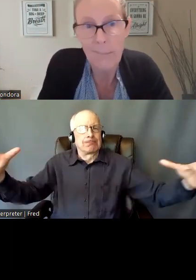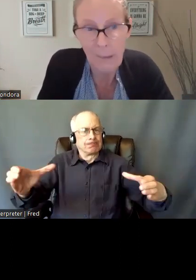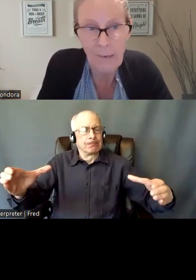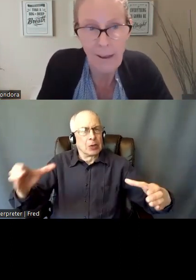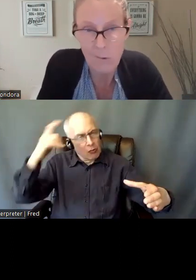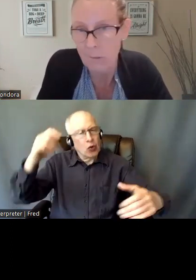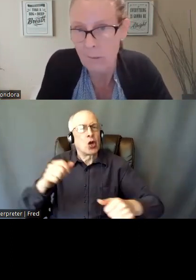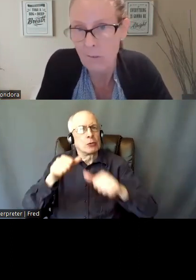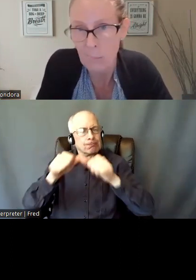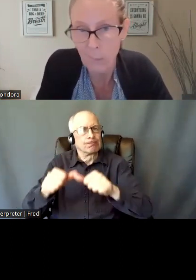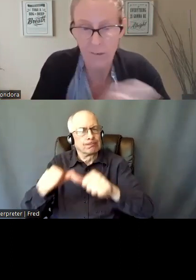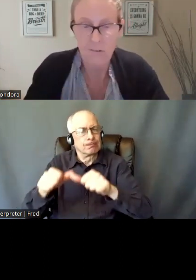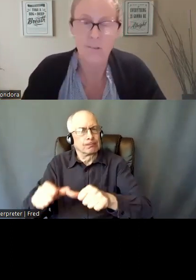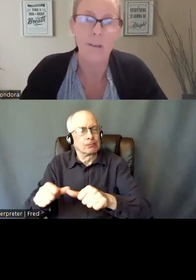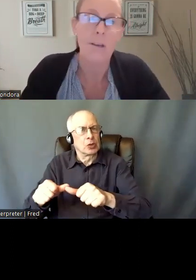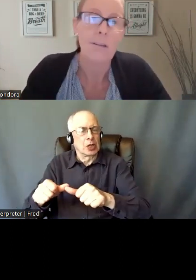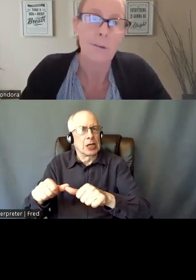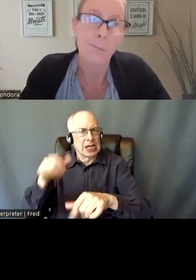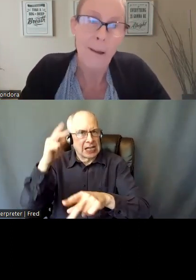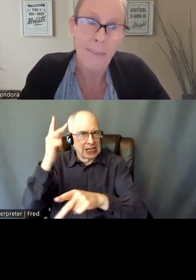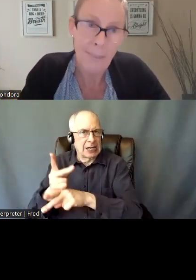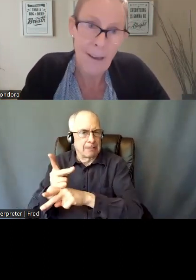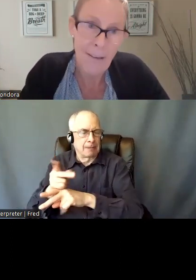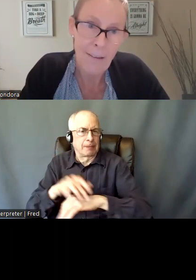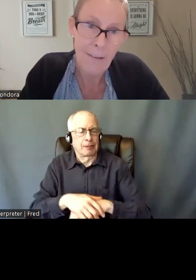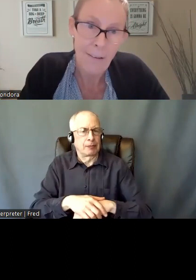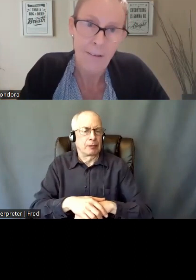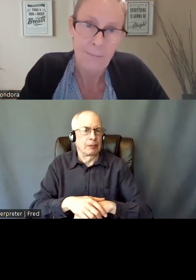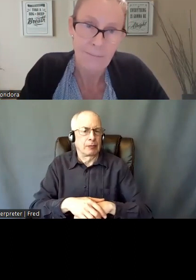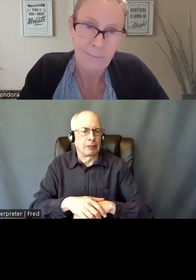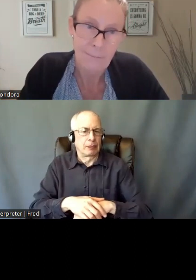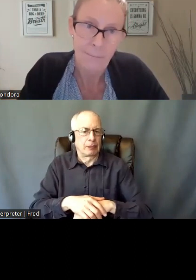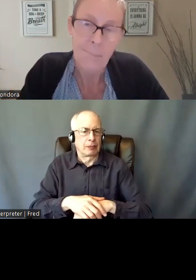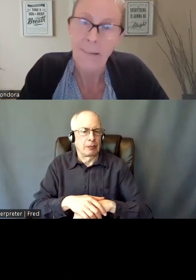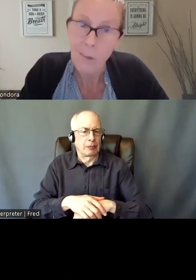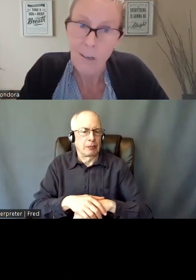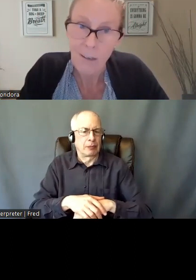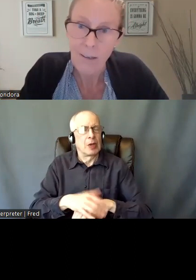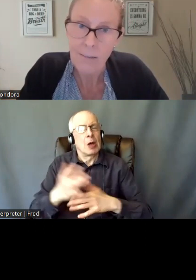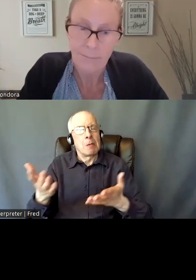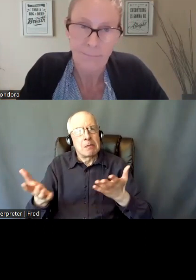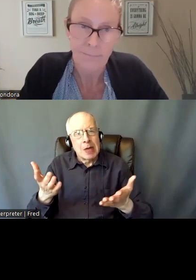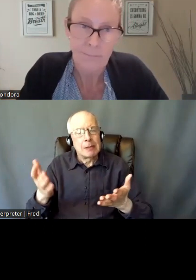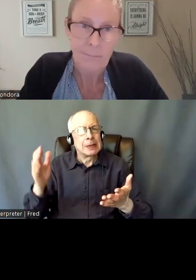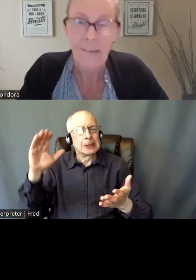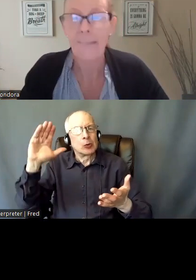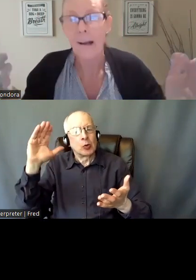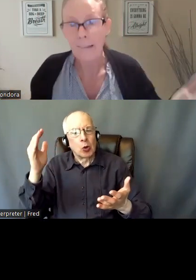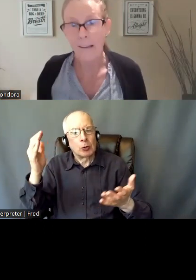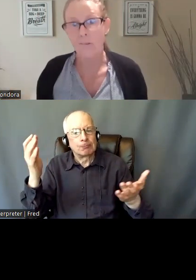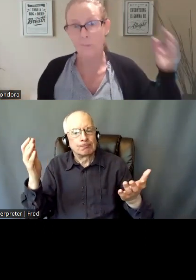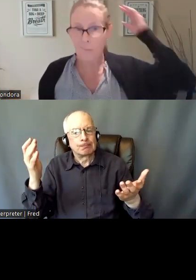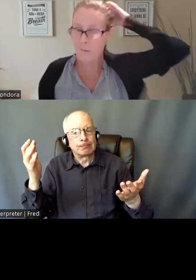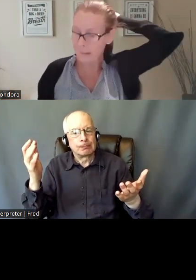of family and natural supporters. So the way that that might look in